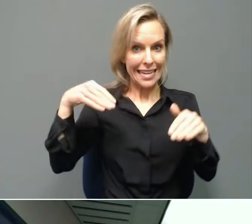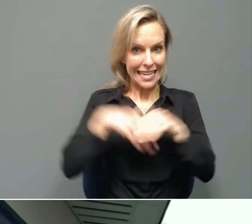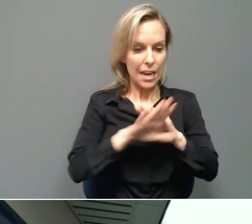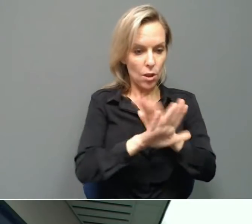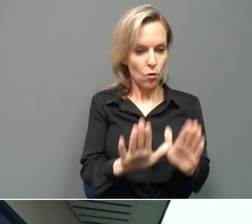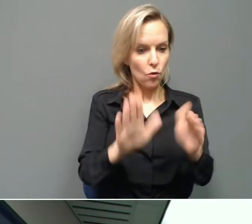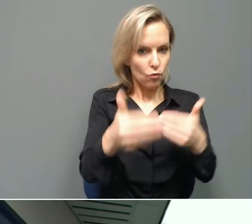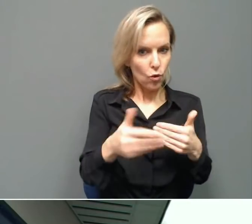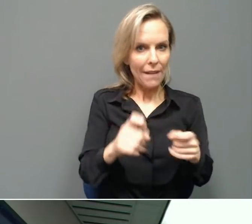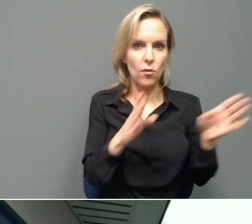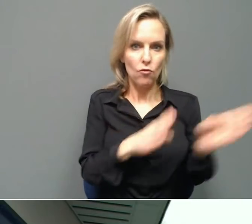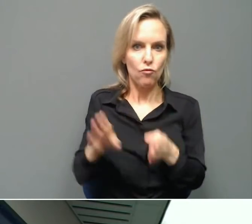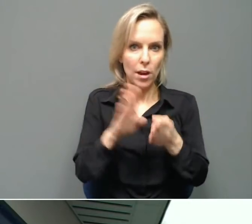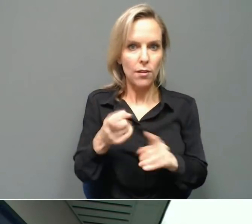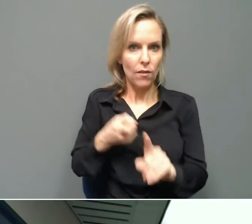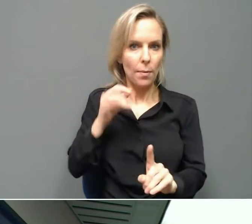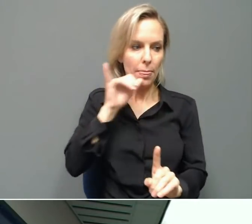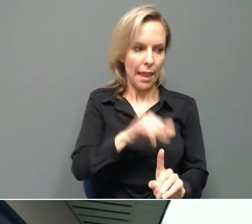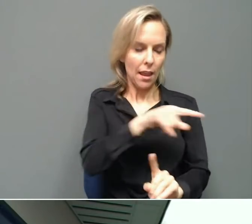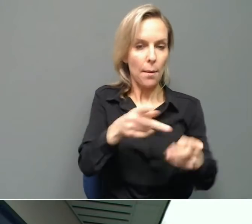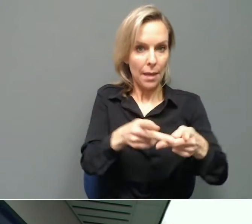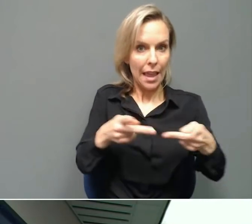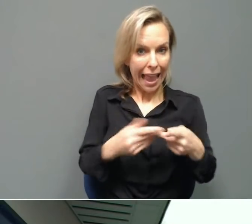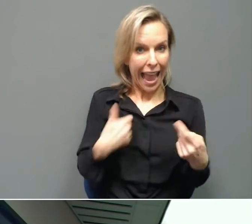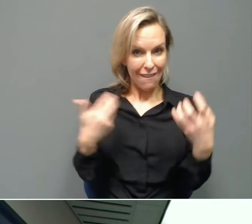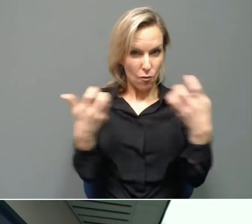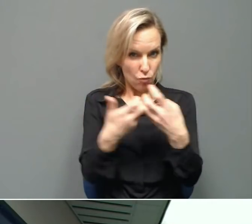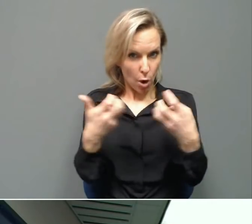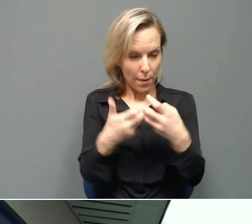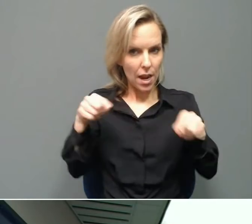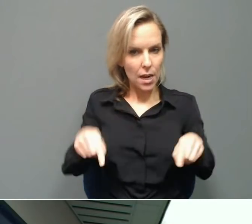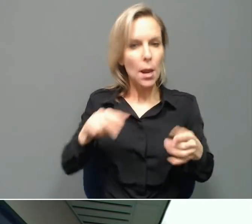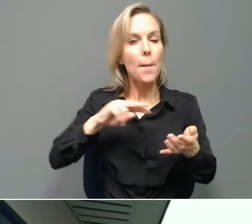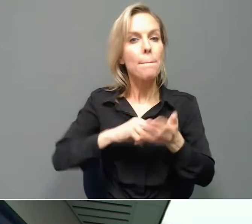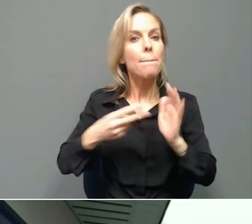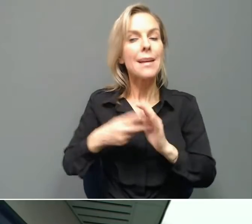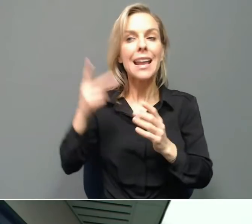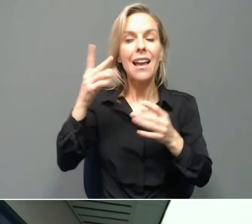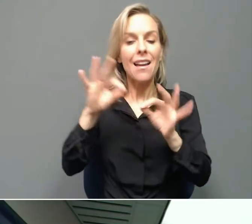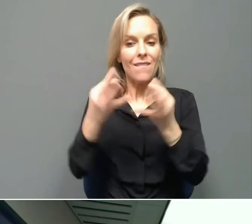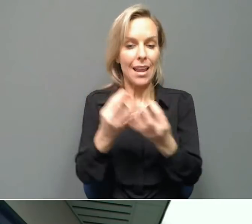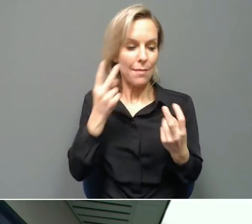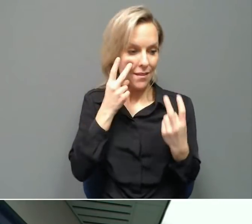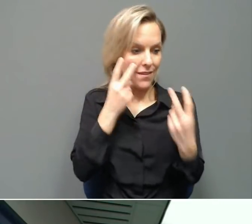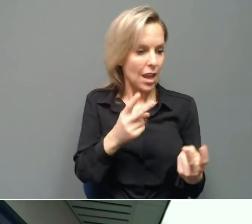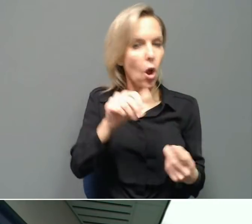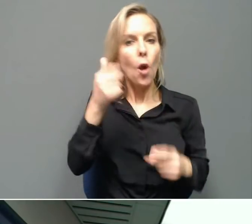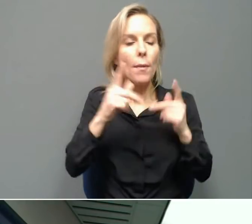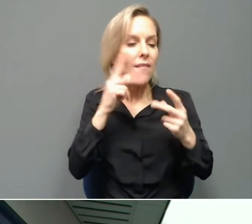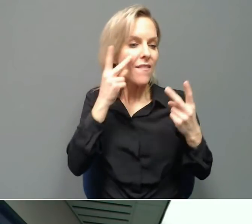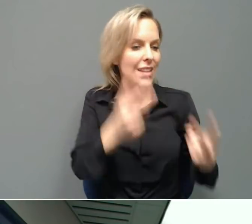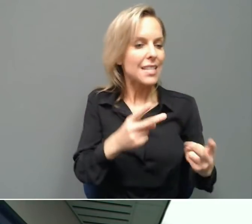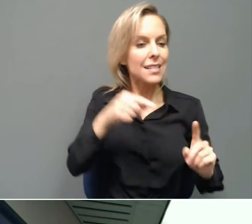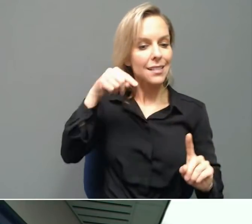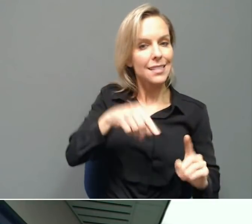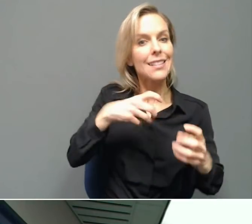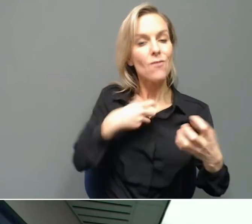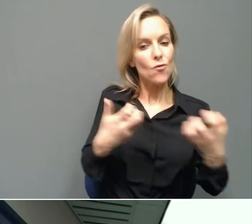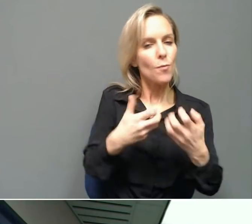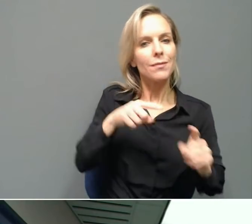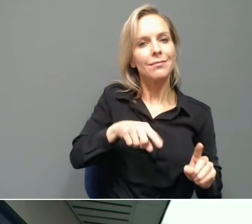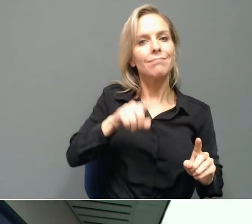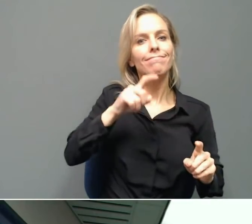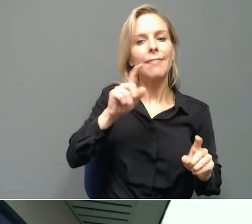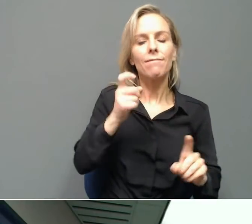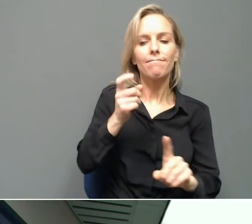facility. If they have roommates, then an alternate area needs to be designated. In the initial few weeks, we anticipate a